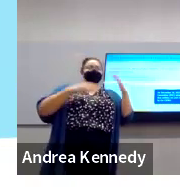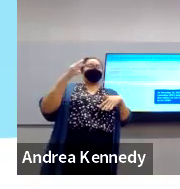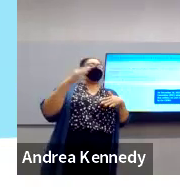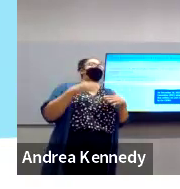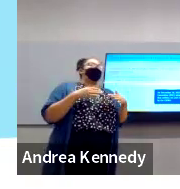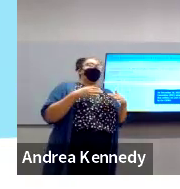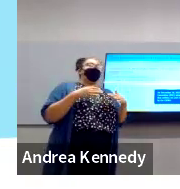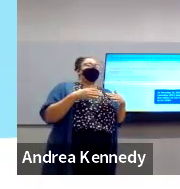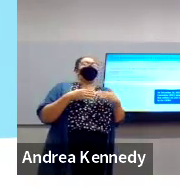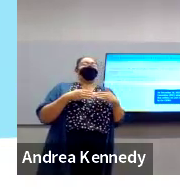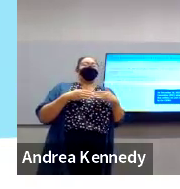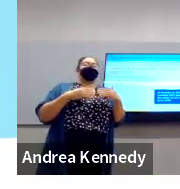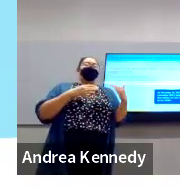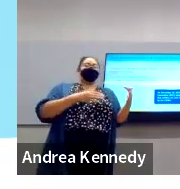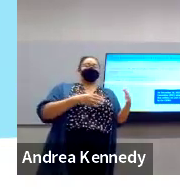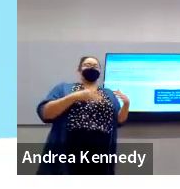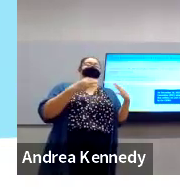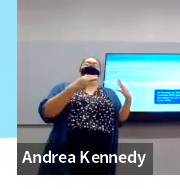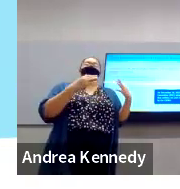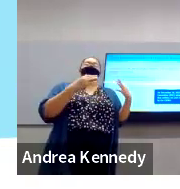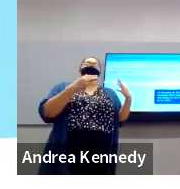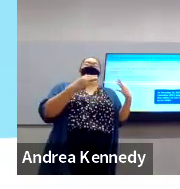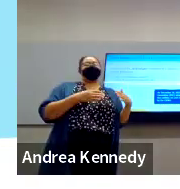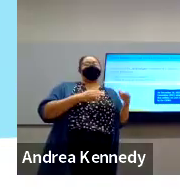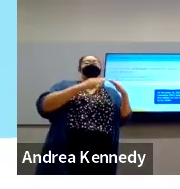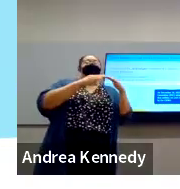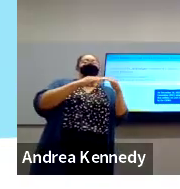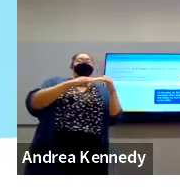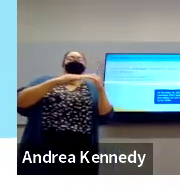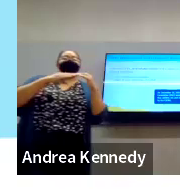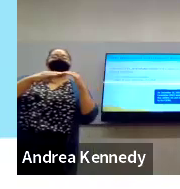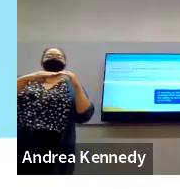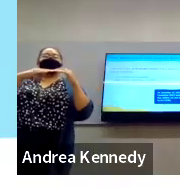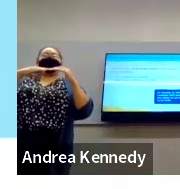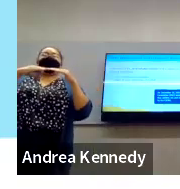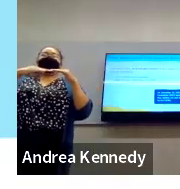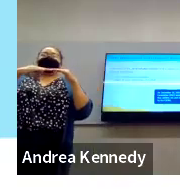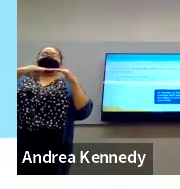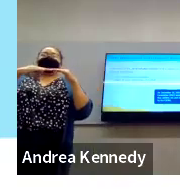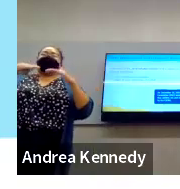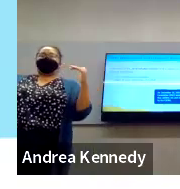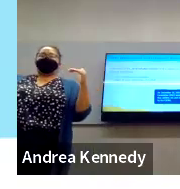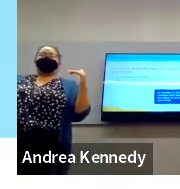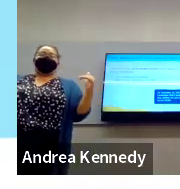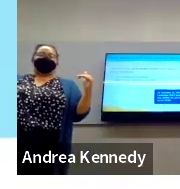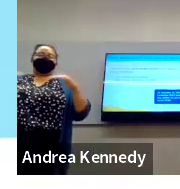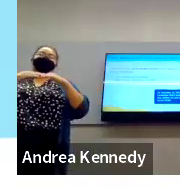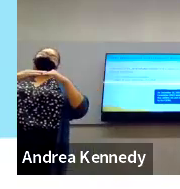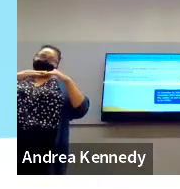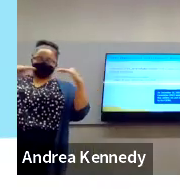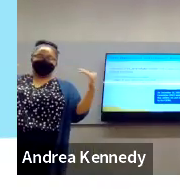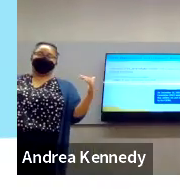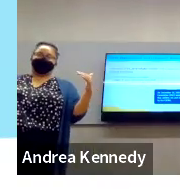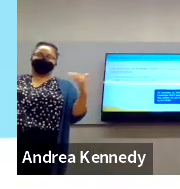those fluctuations that we have right now with the RUBS or the Conservice system, and it becomes one constant